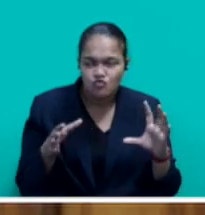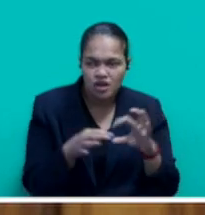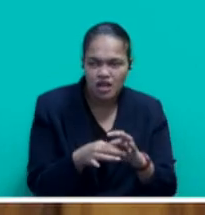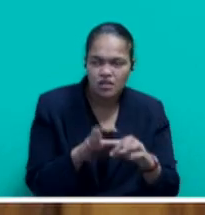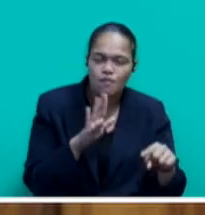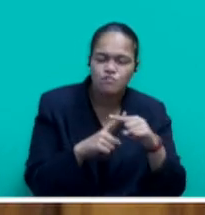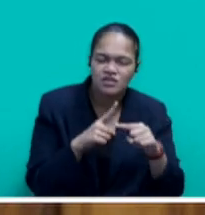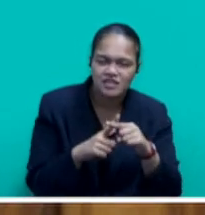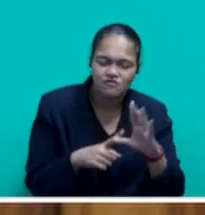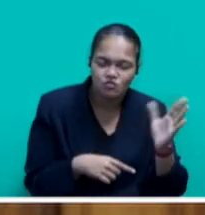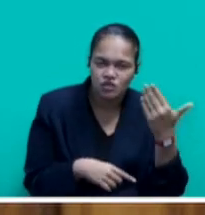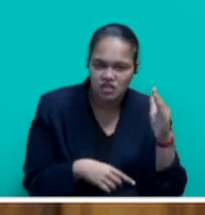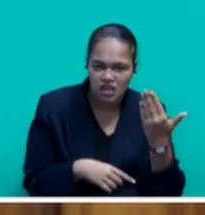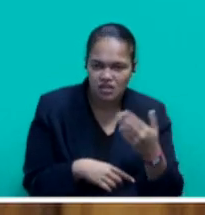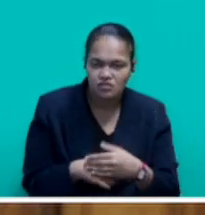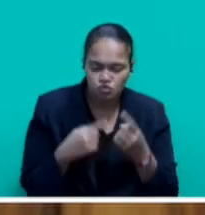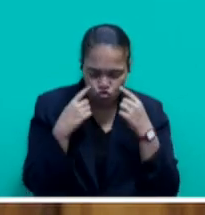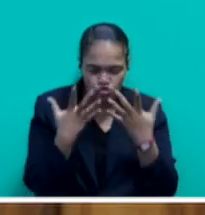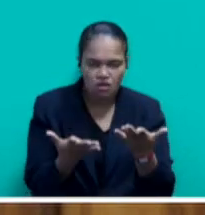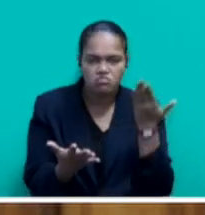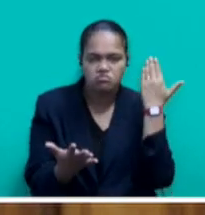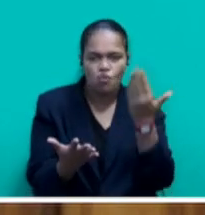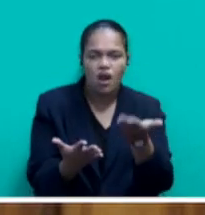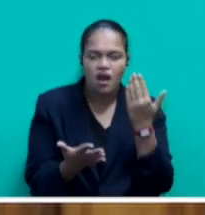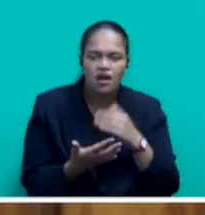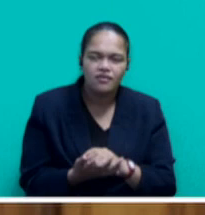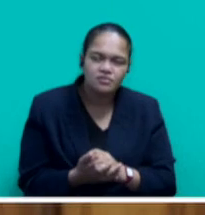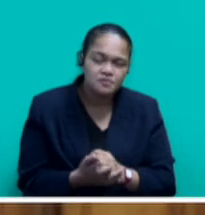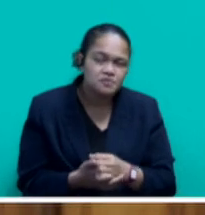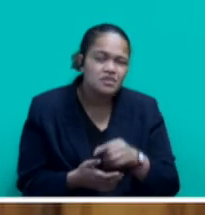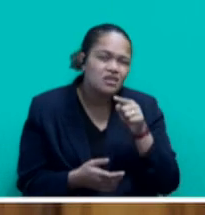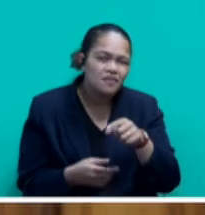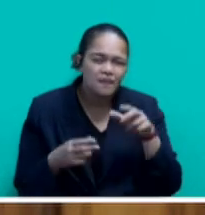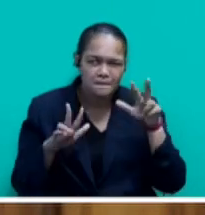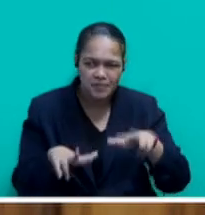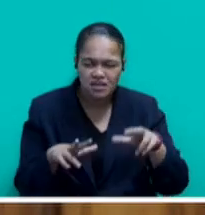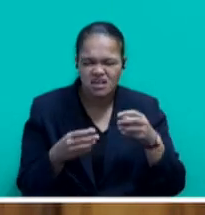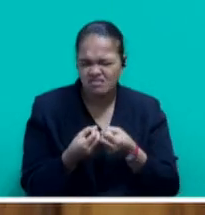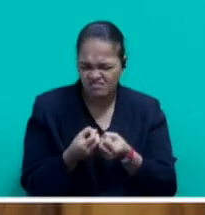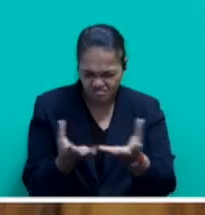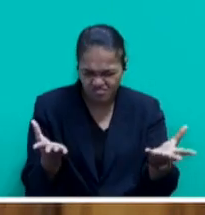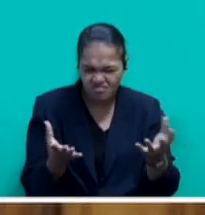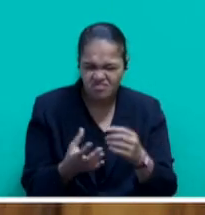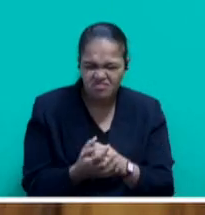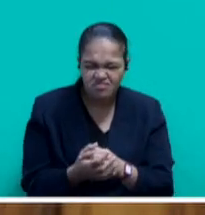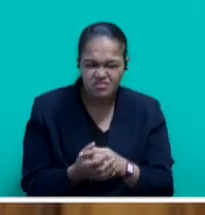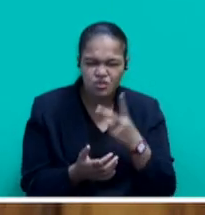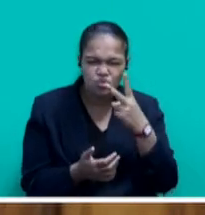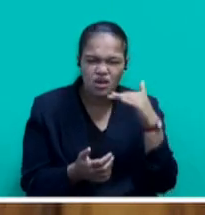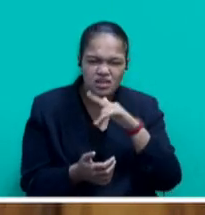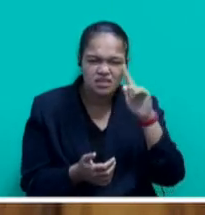results go to show this. The board has already mandated that any extravagance and wastage, such as the